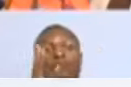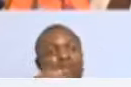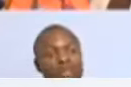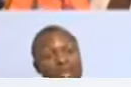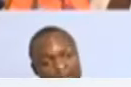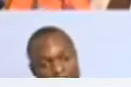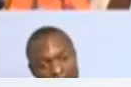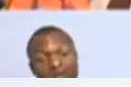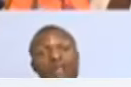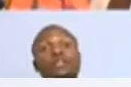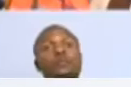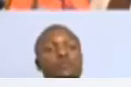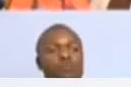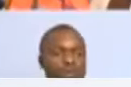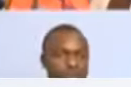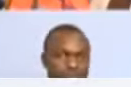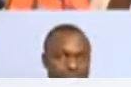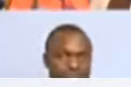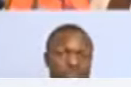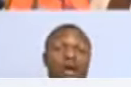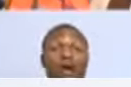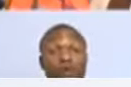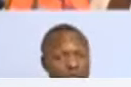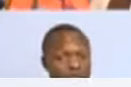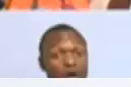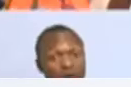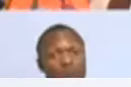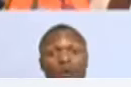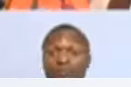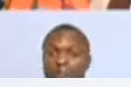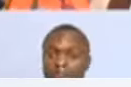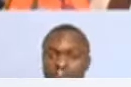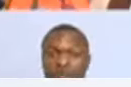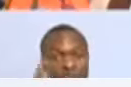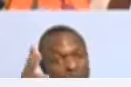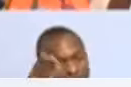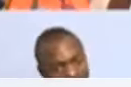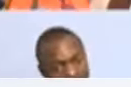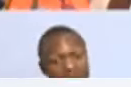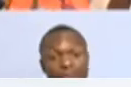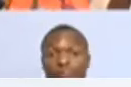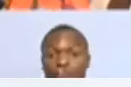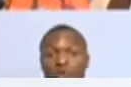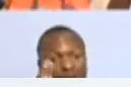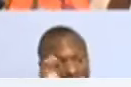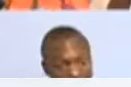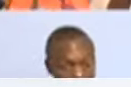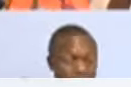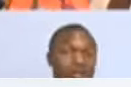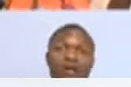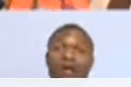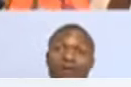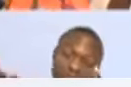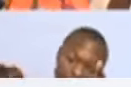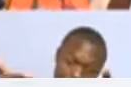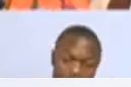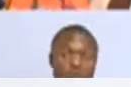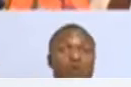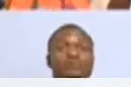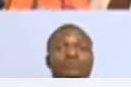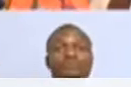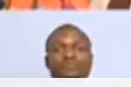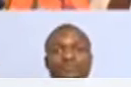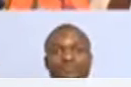country. And so we also want to ensure that, we'll continue to ensure that communities are brought on board, and